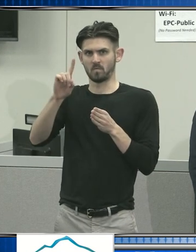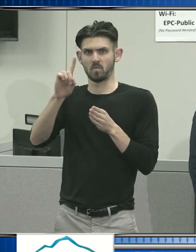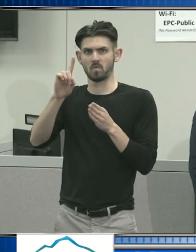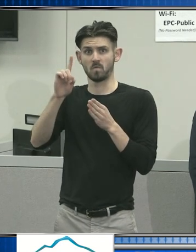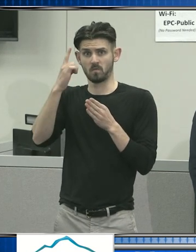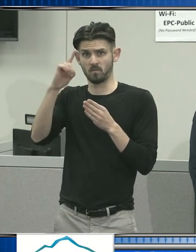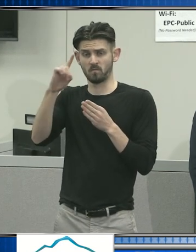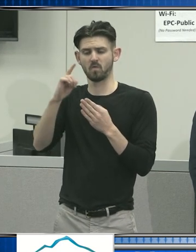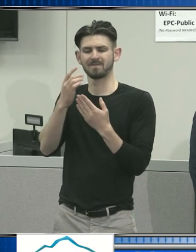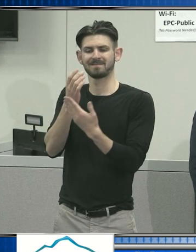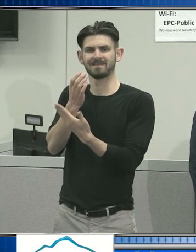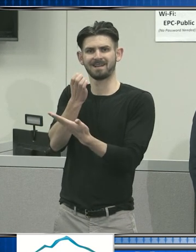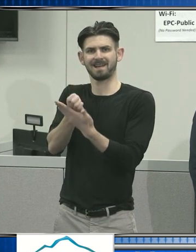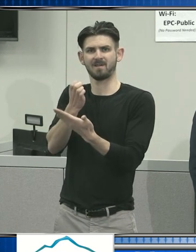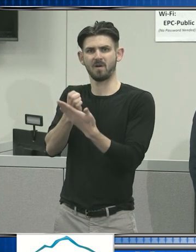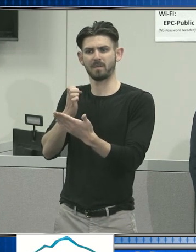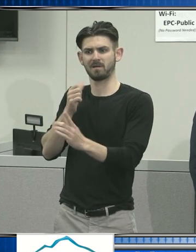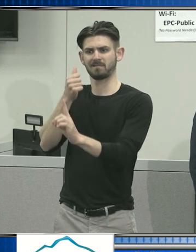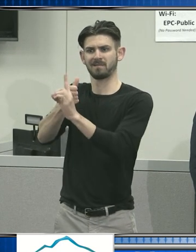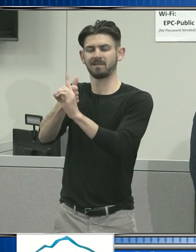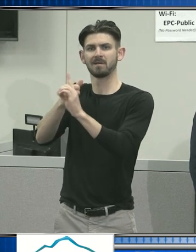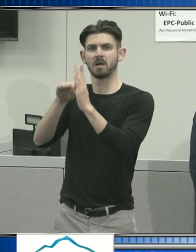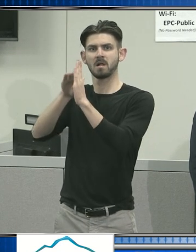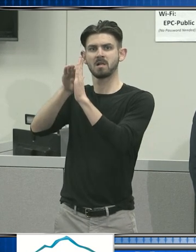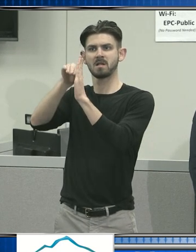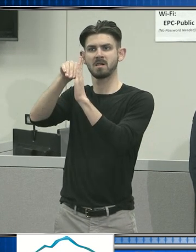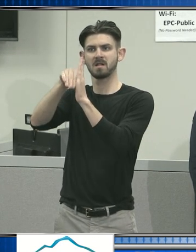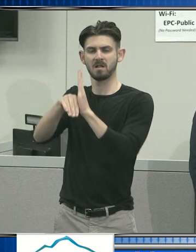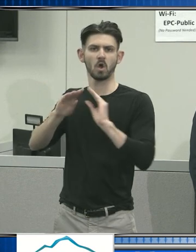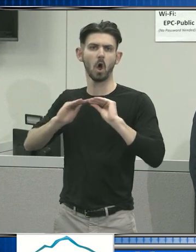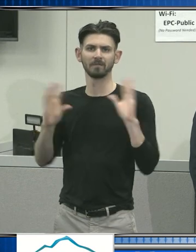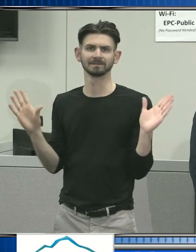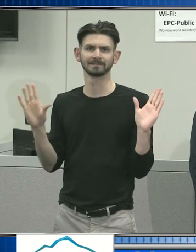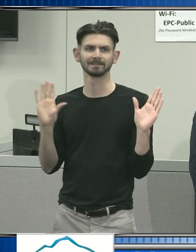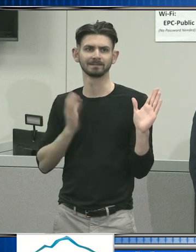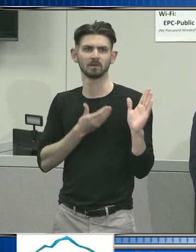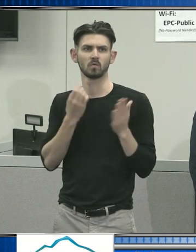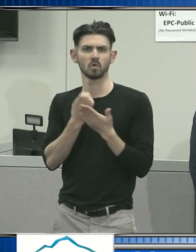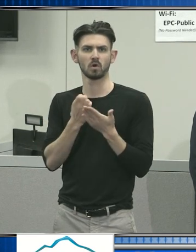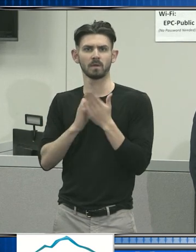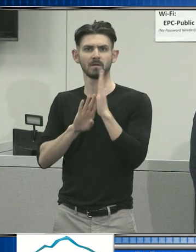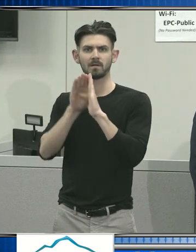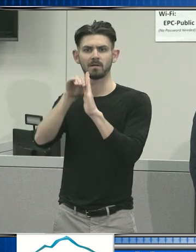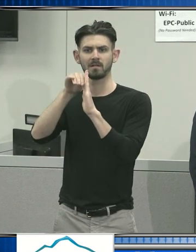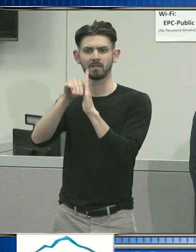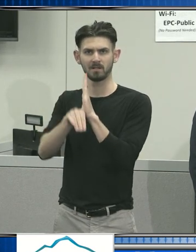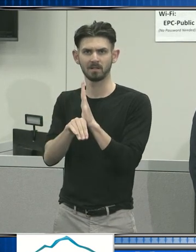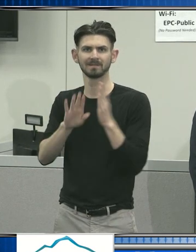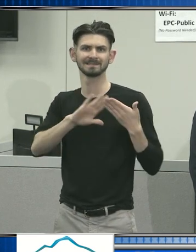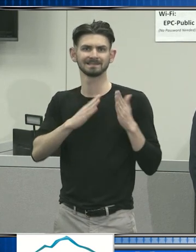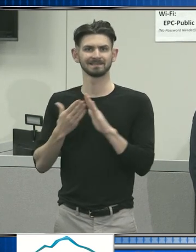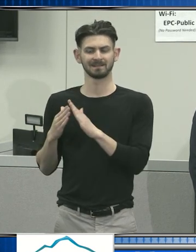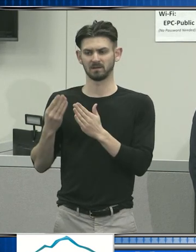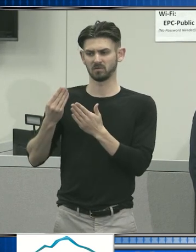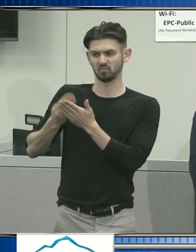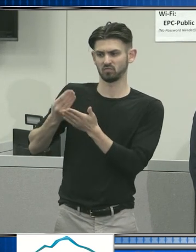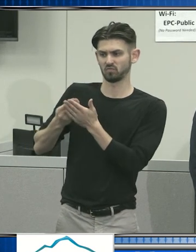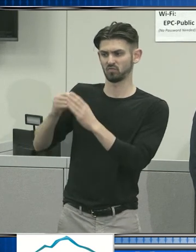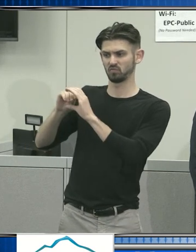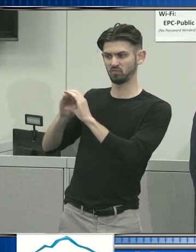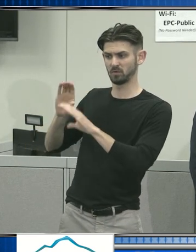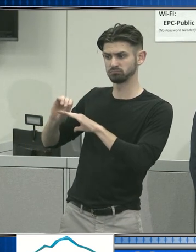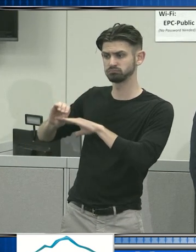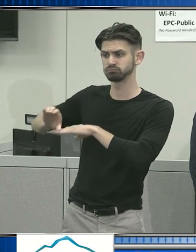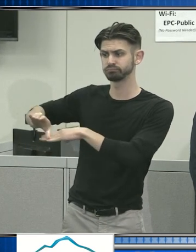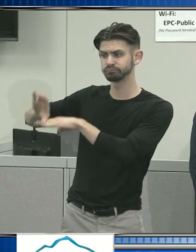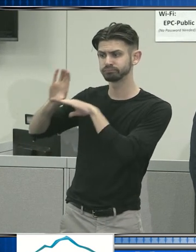question we're going to see a precipitous decline for an undetermined length of time in city revenues. And so city finance has